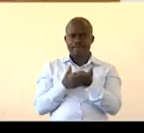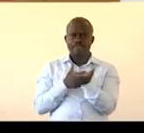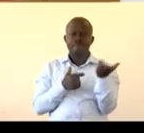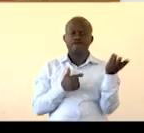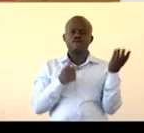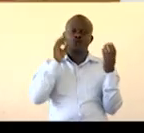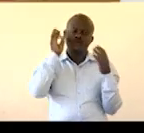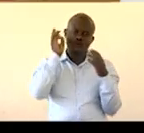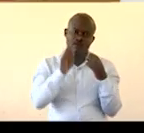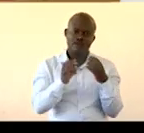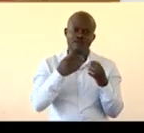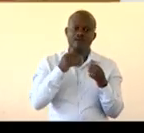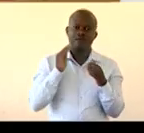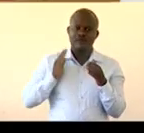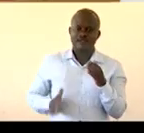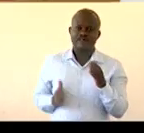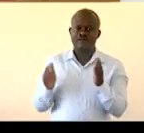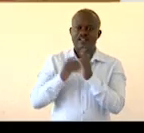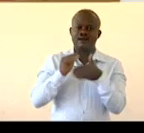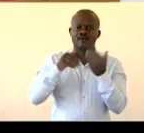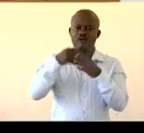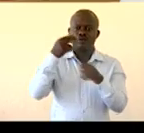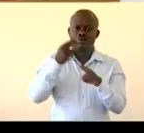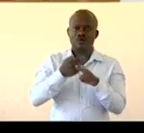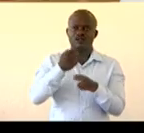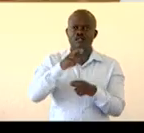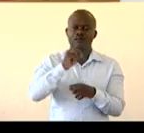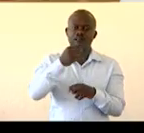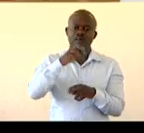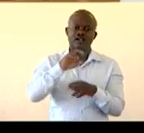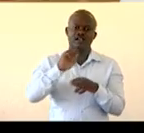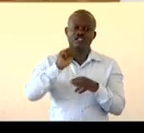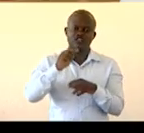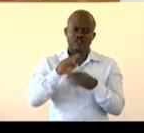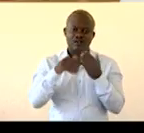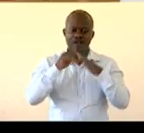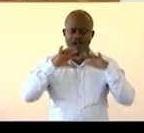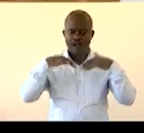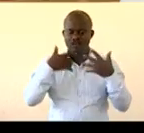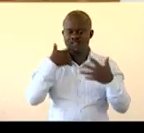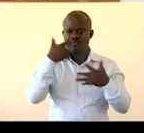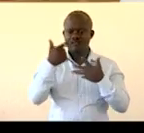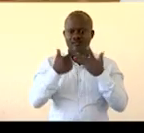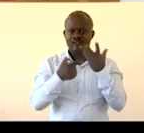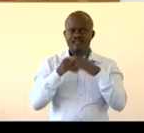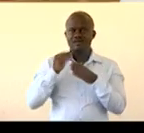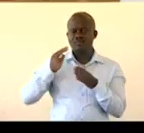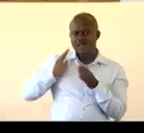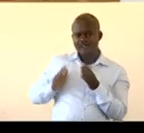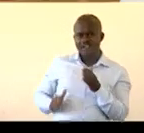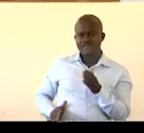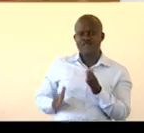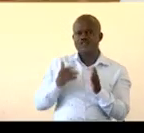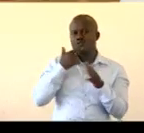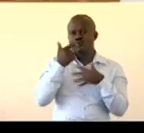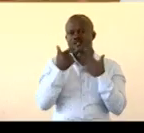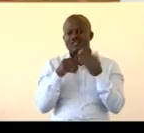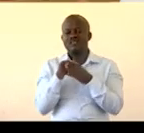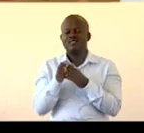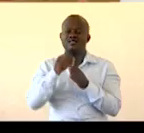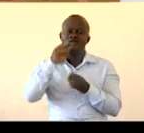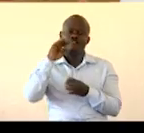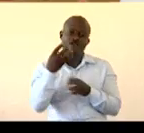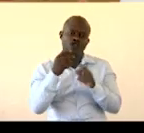will behave, and in cold temperature, this is how it is behaving. So that is the fourth